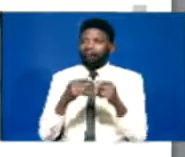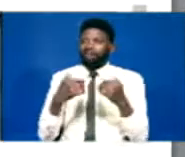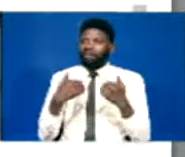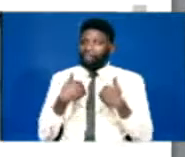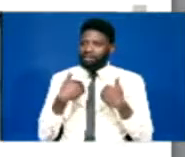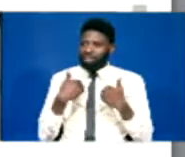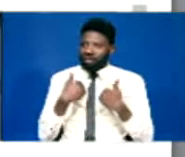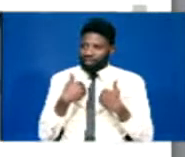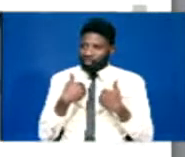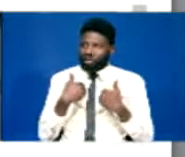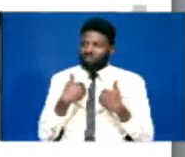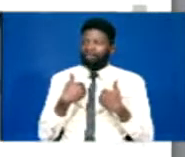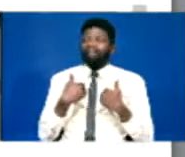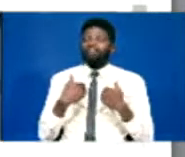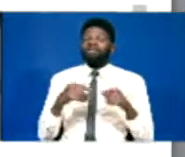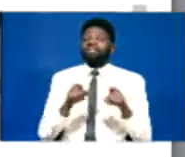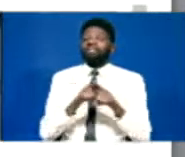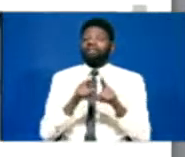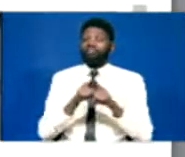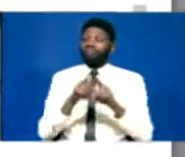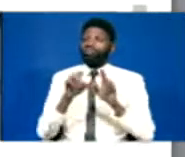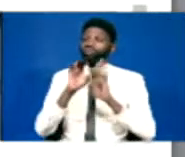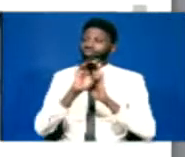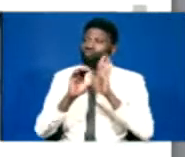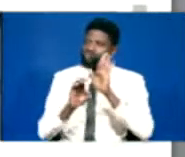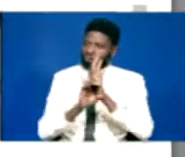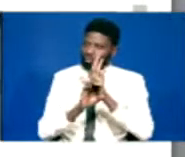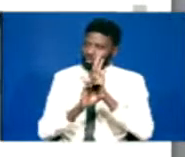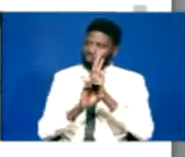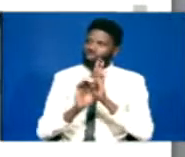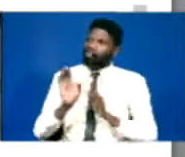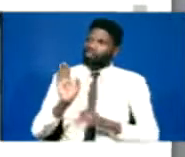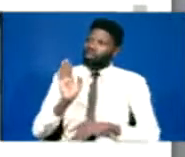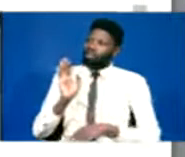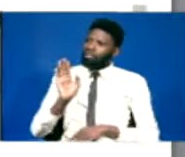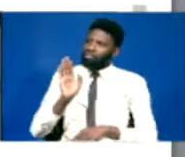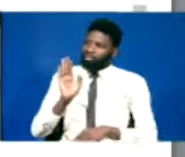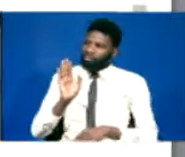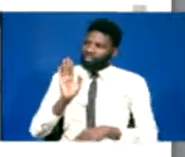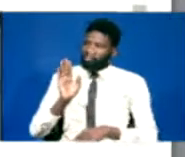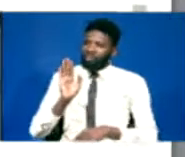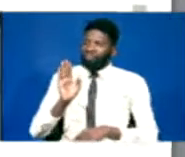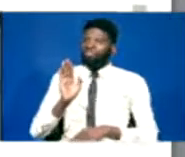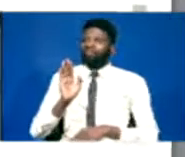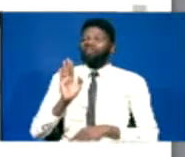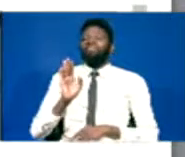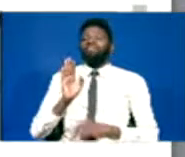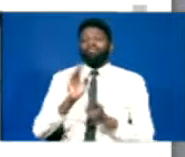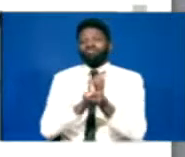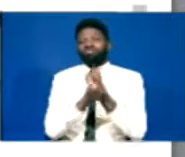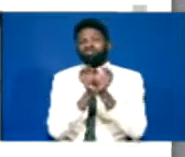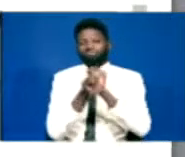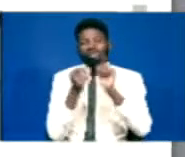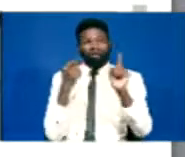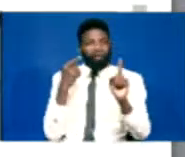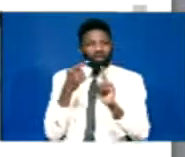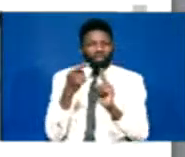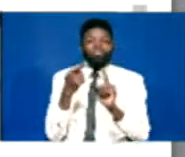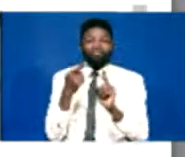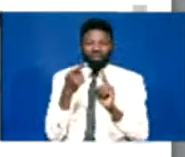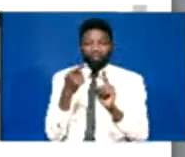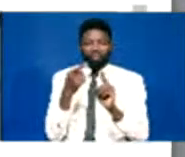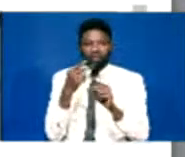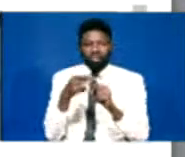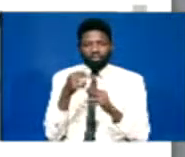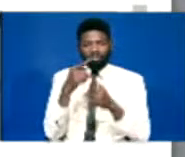the Constitution Initiative, that was the amendment of the Constitution that was dubbed Building Bridges Initiative, BBI, an initiative